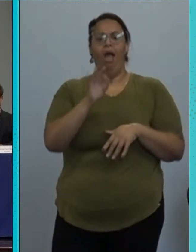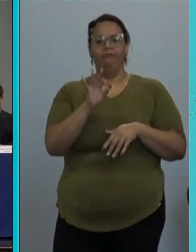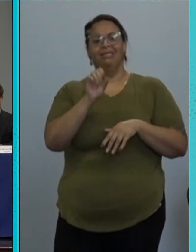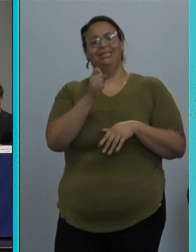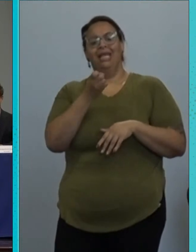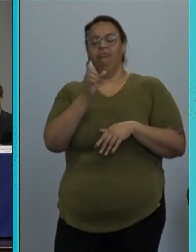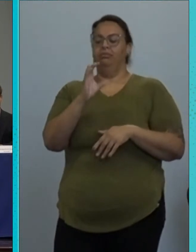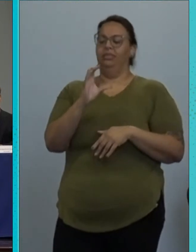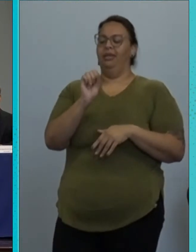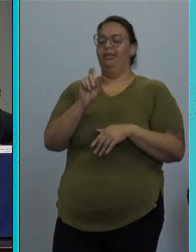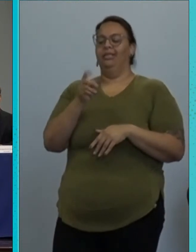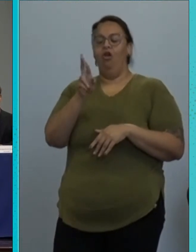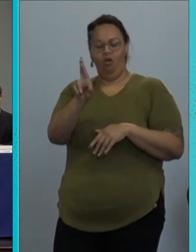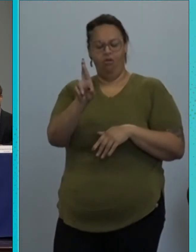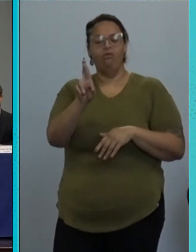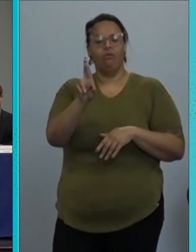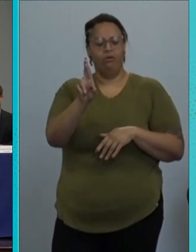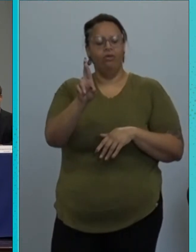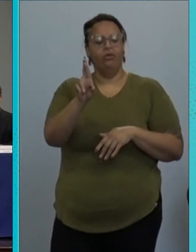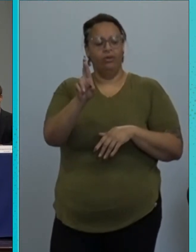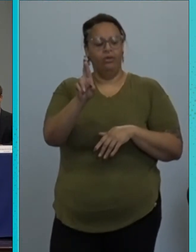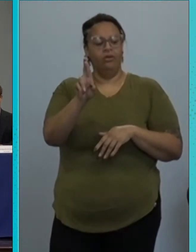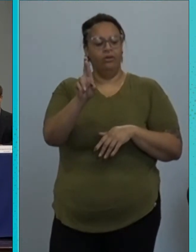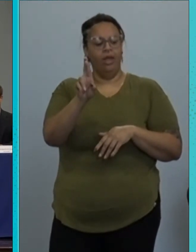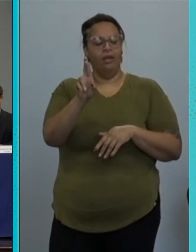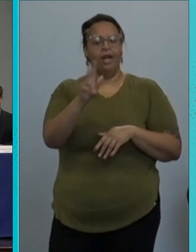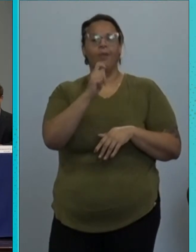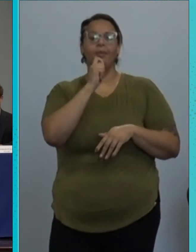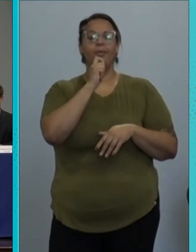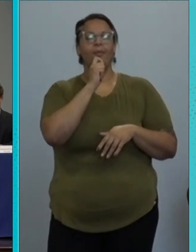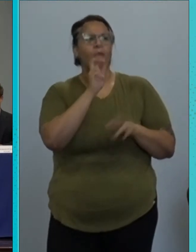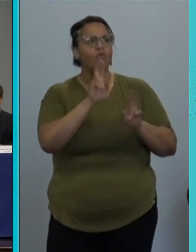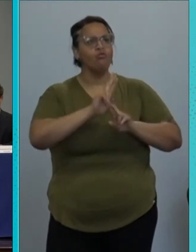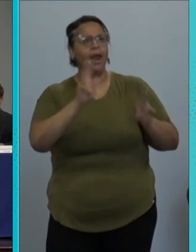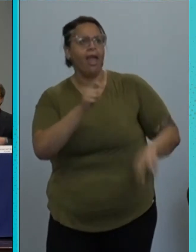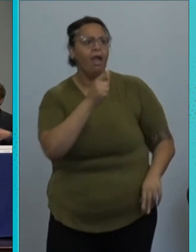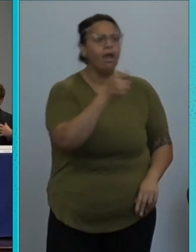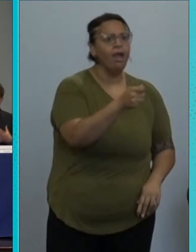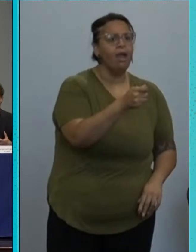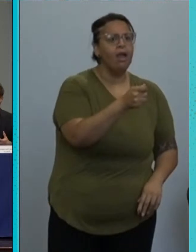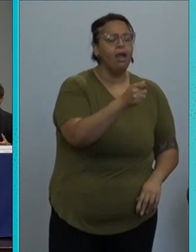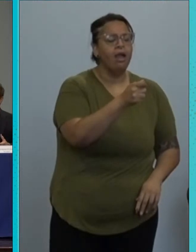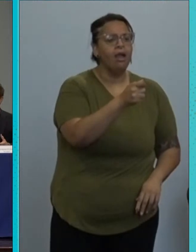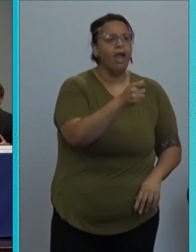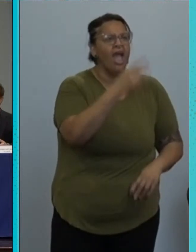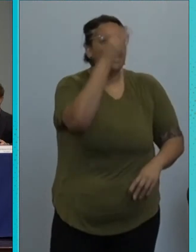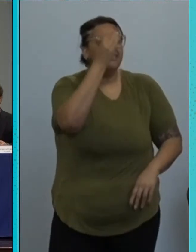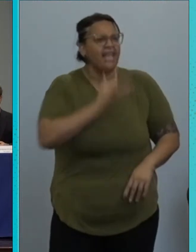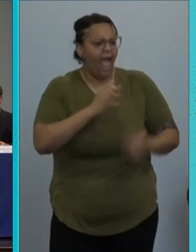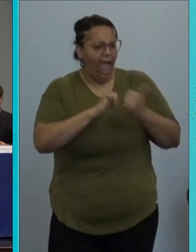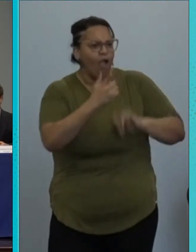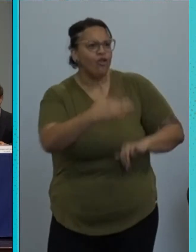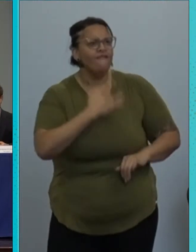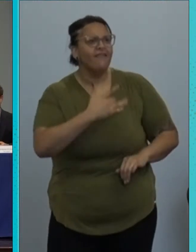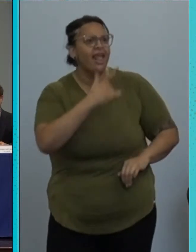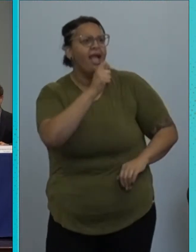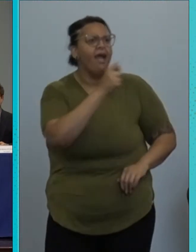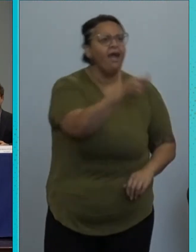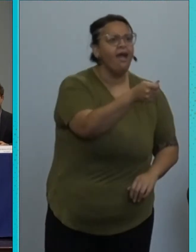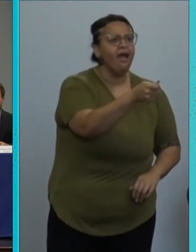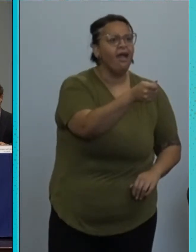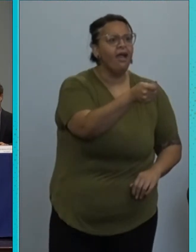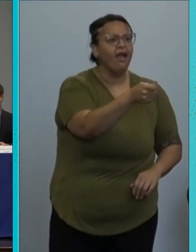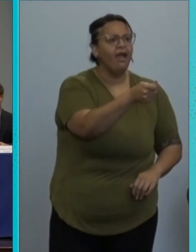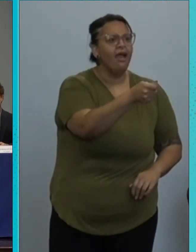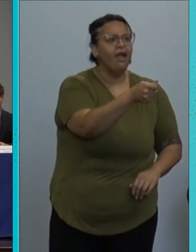CSDR and, microphone in hand, said, "Tell us how you're feeling right now,"